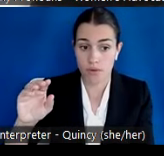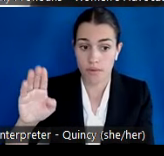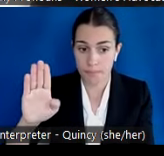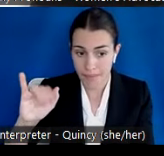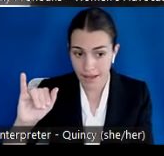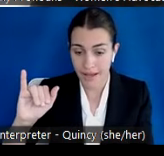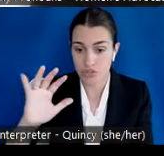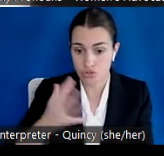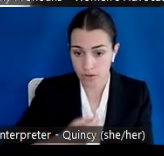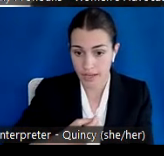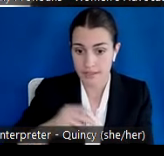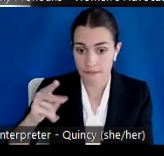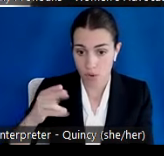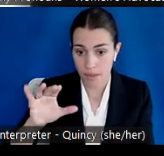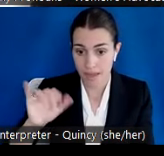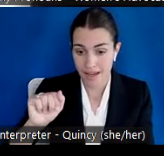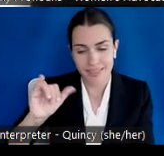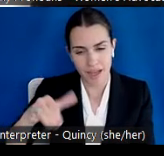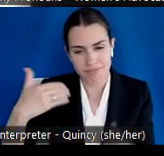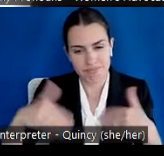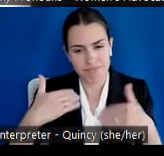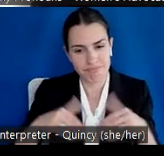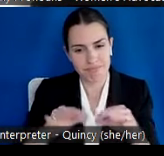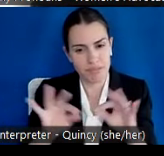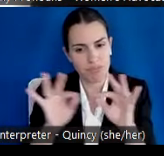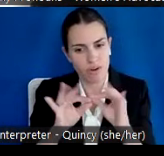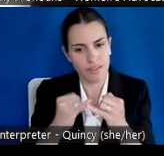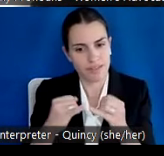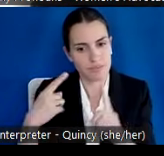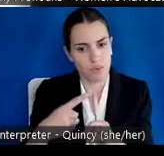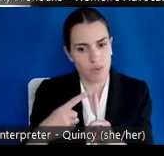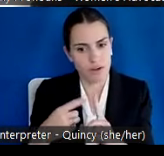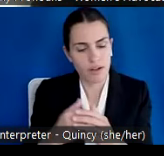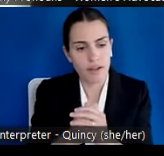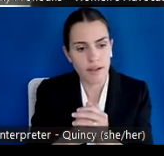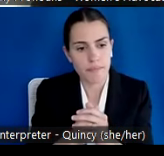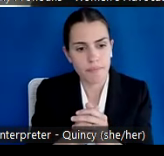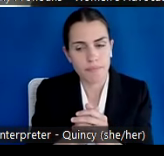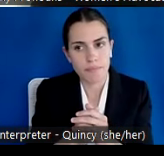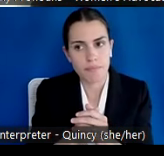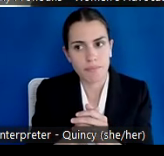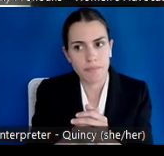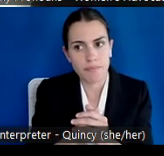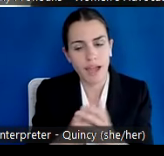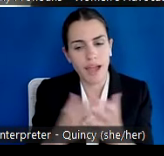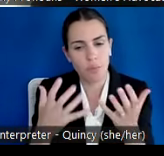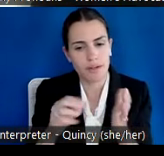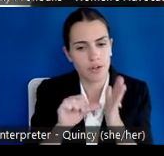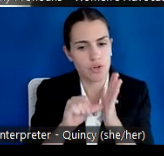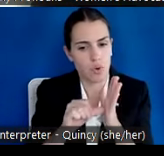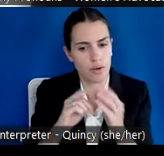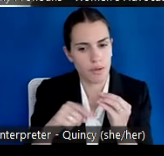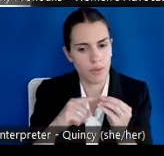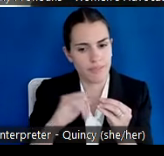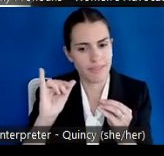anti-biphobia, and anti-transphobia are really important too. And I just wanted to like have a little note about that, in